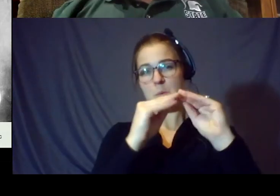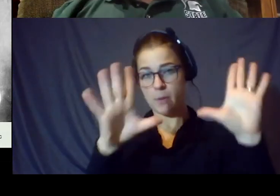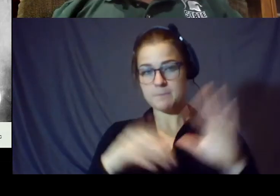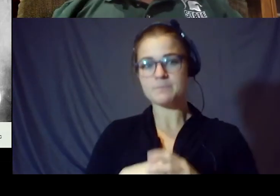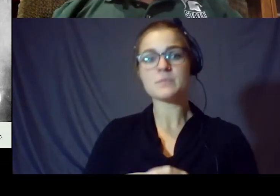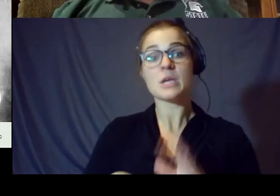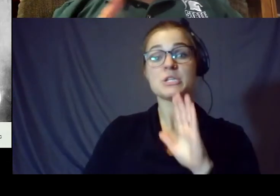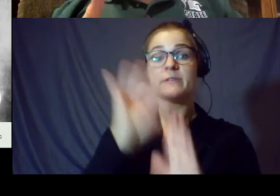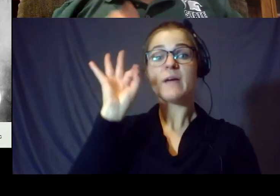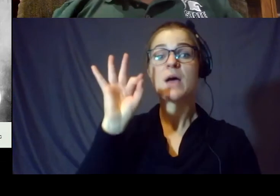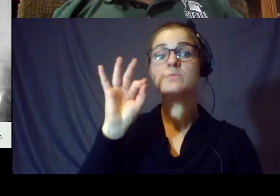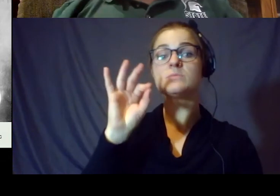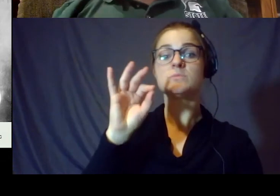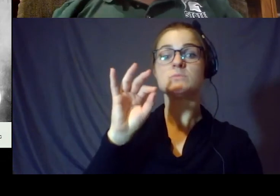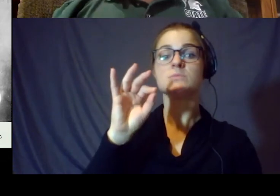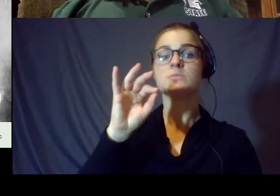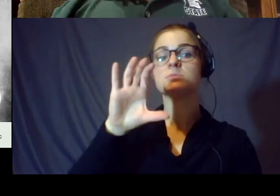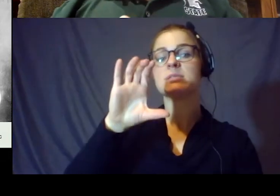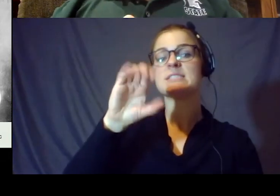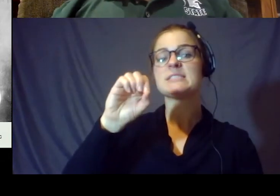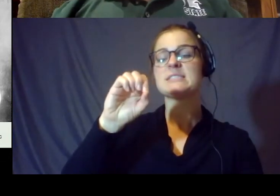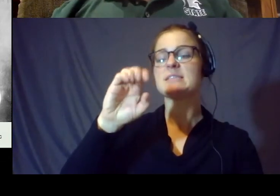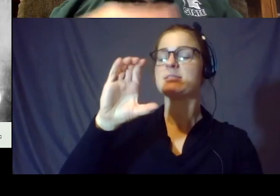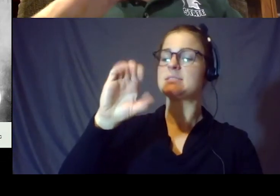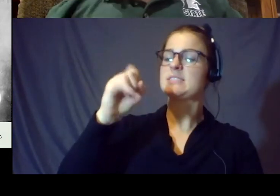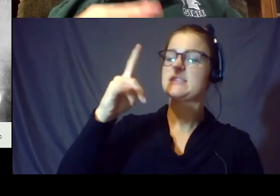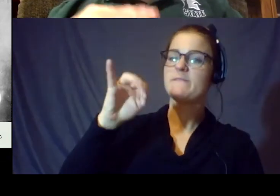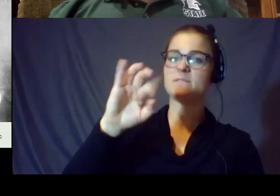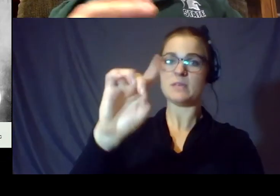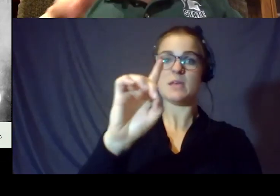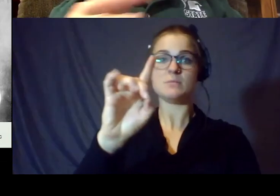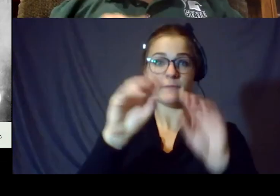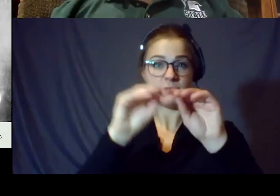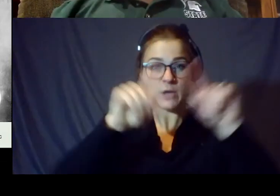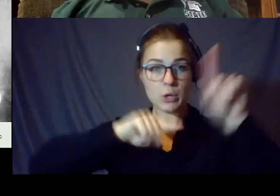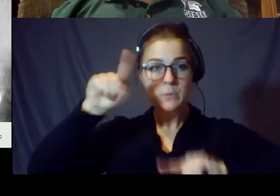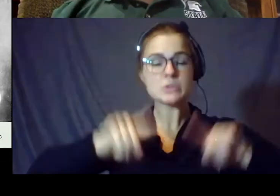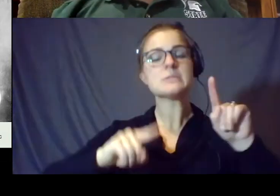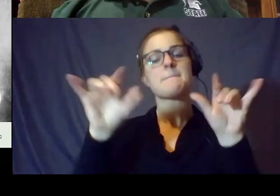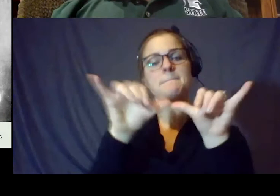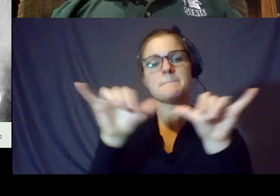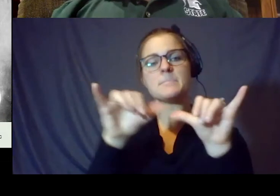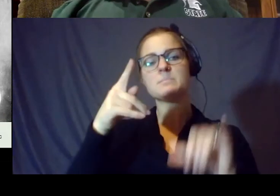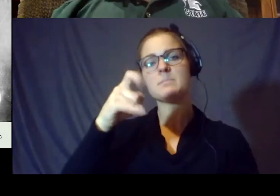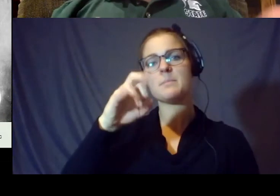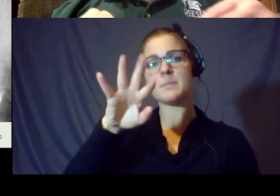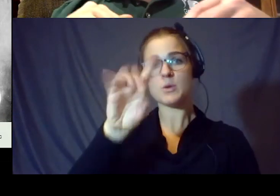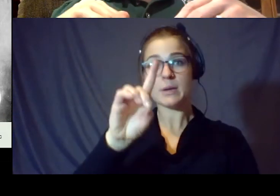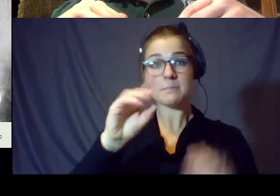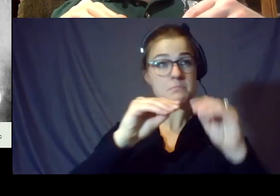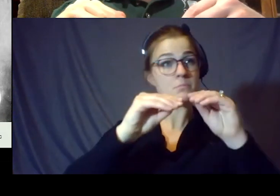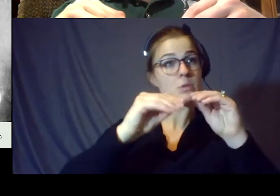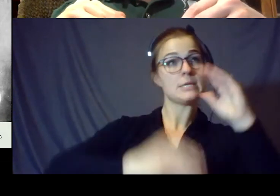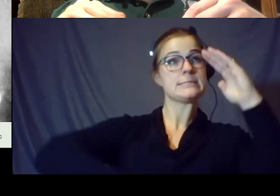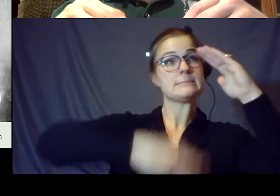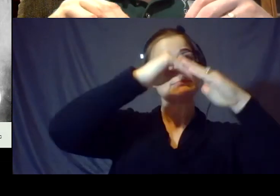in the clouds and other variables as well. And she measured their periods, the maximum and minimum brightness. And she measured